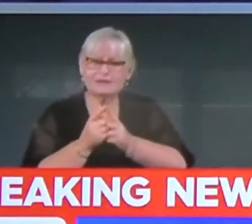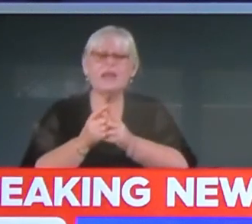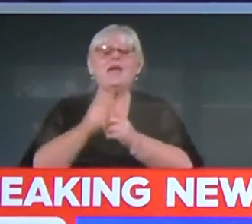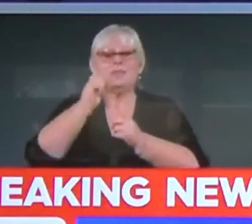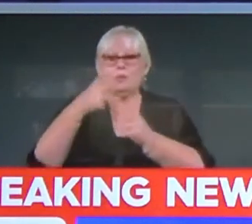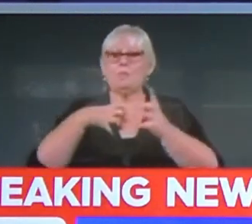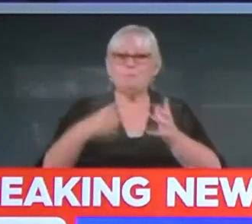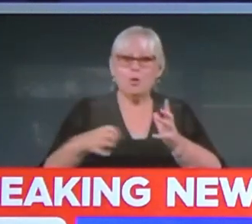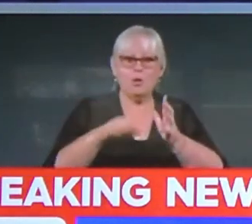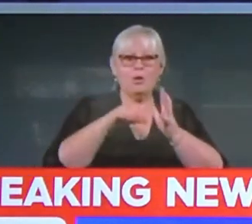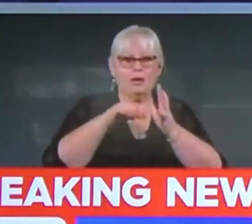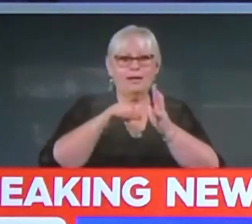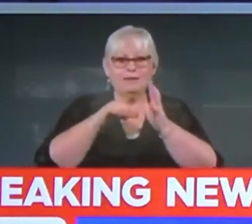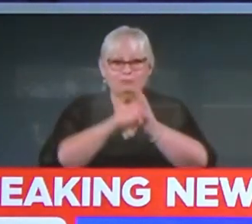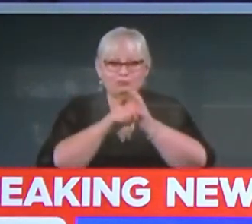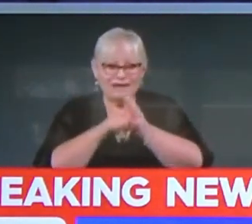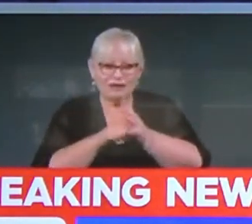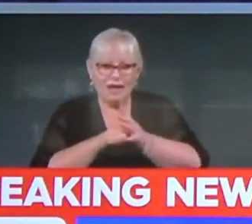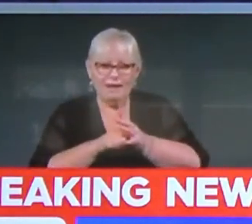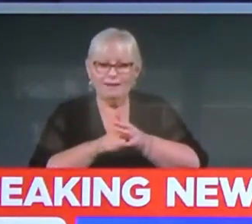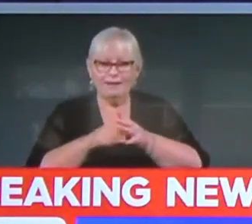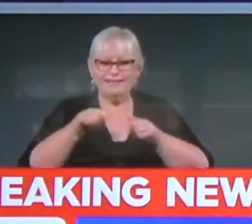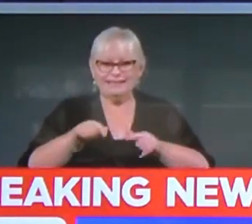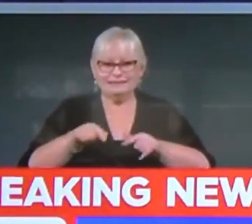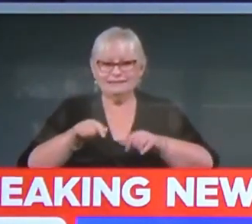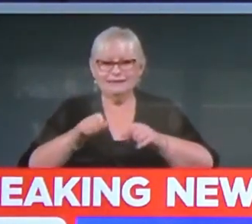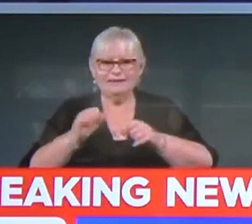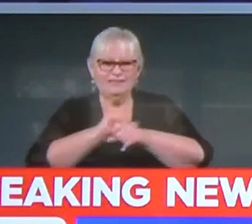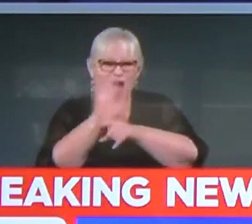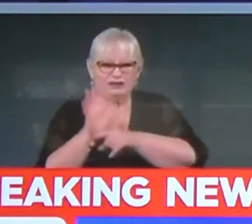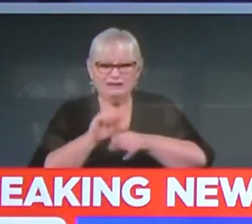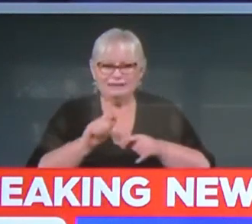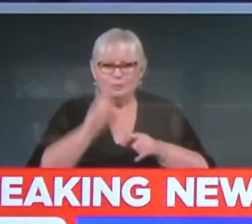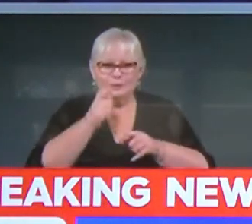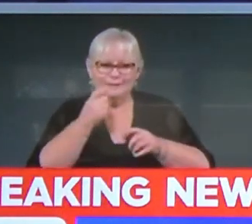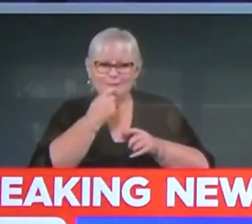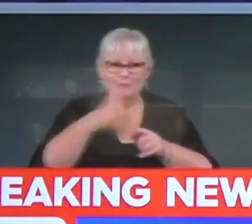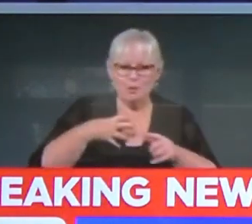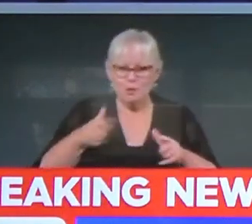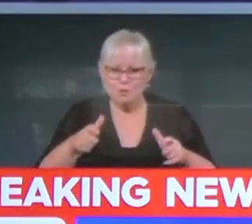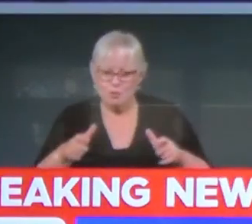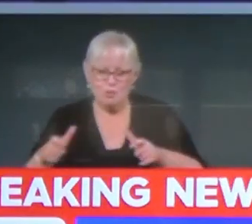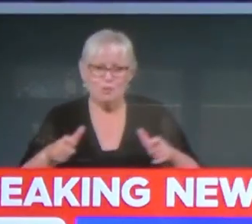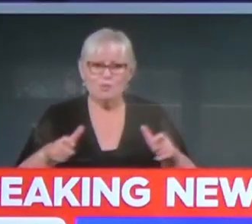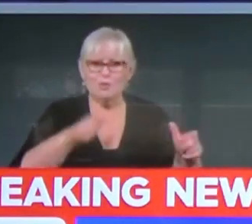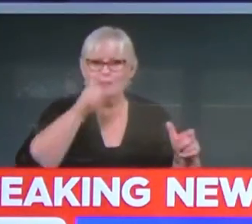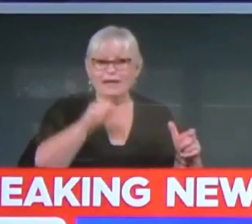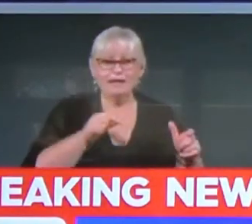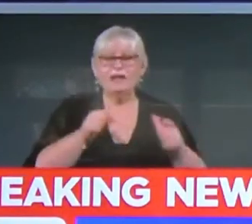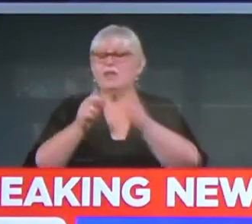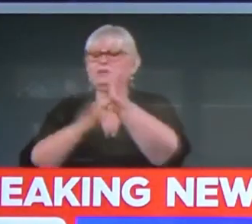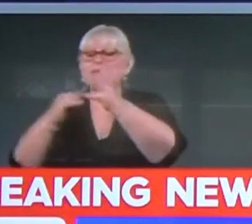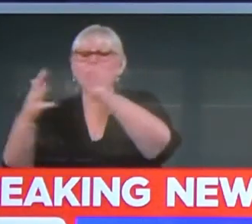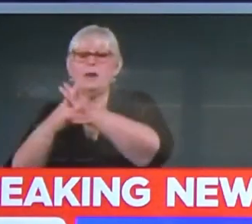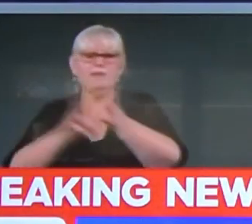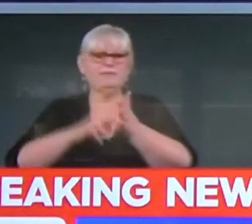greater pressure on slowing the rate of the spread of this virus, which in particular in New South Wales and Victoria has been growing at a much